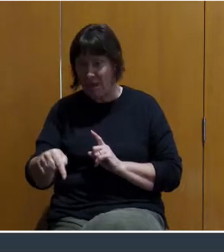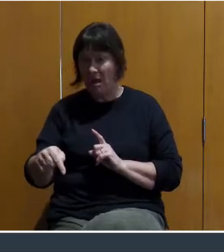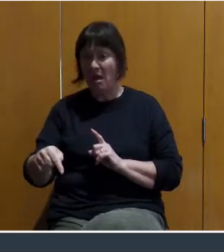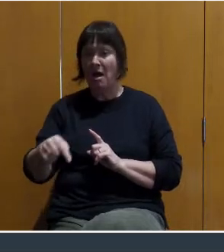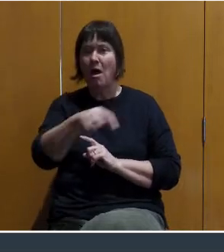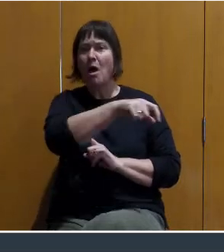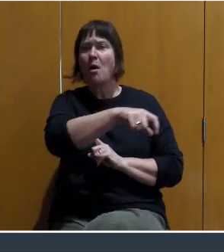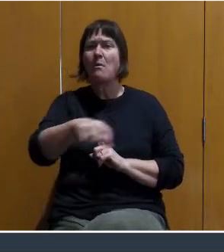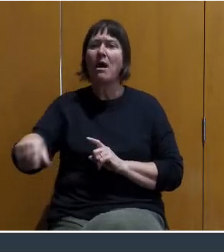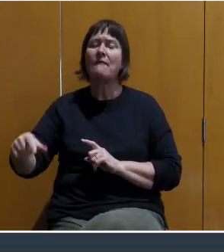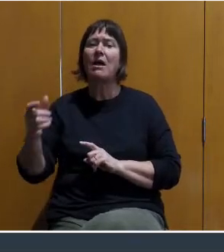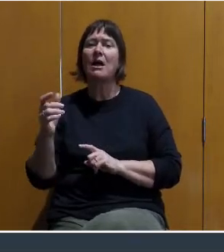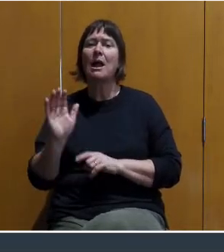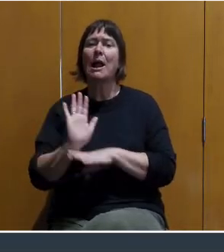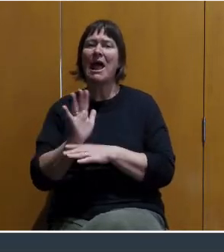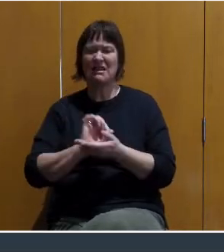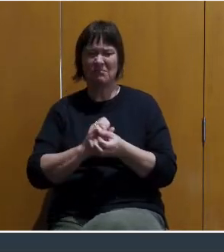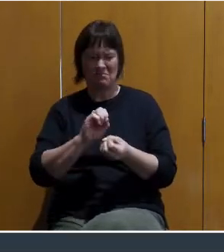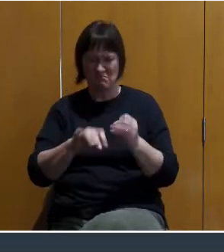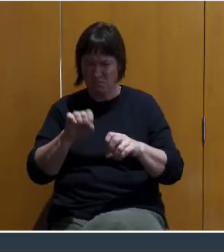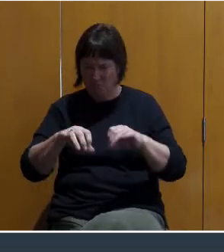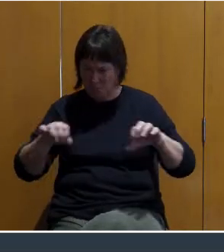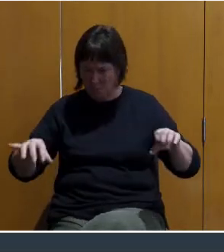is very bad for a dog. So,